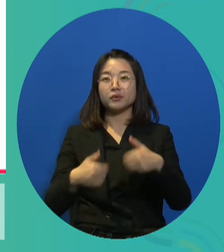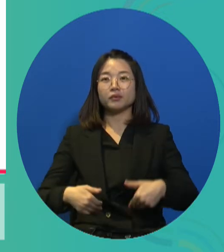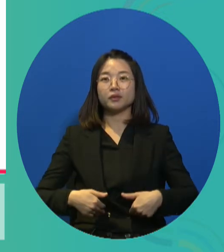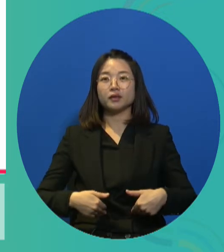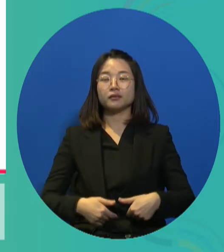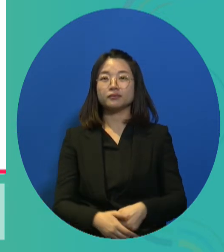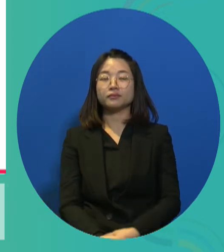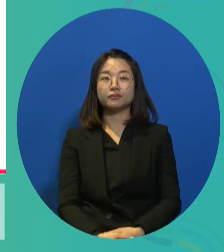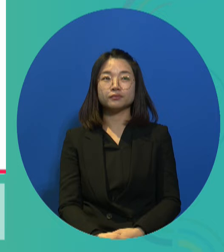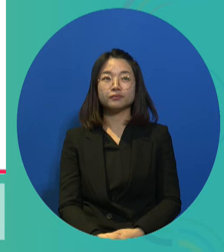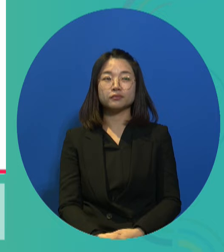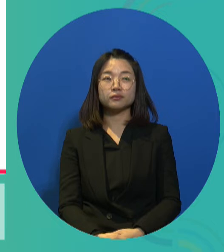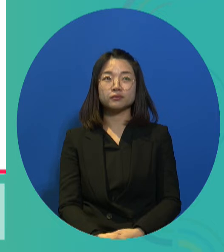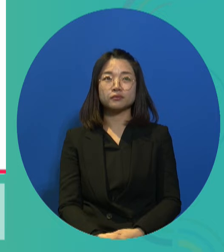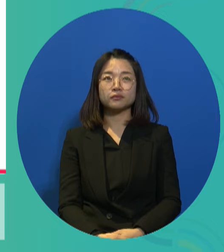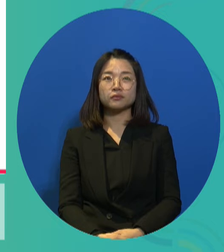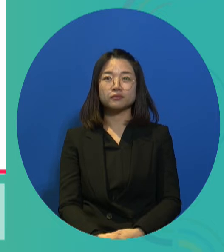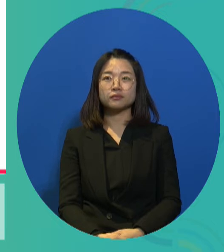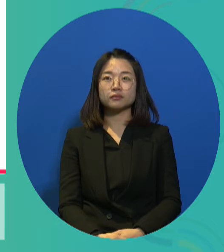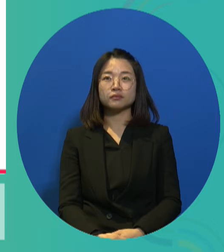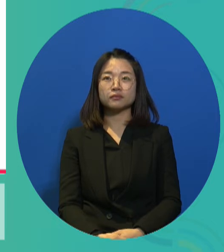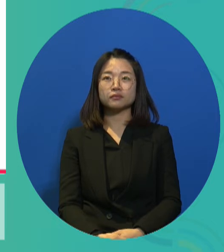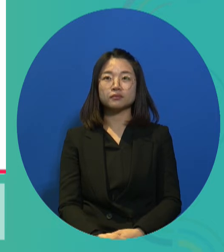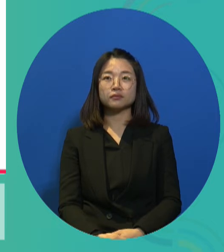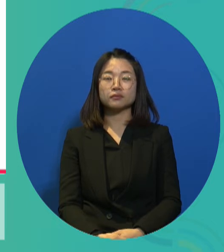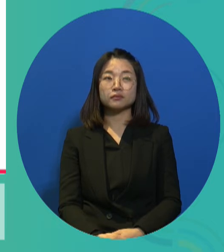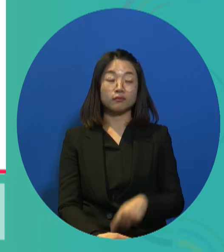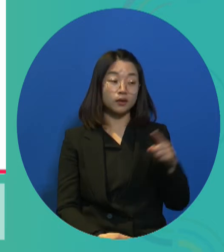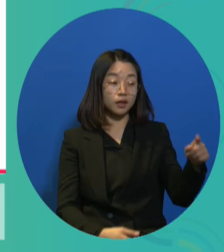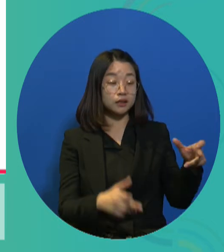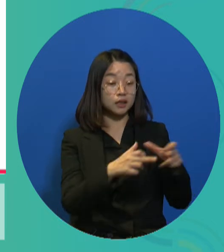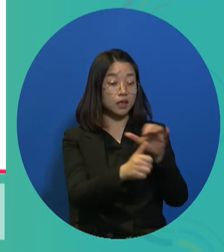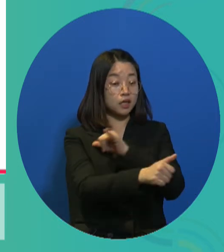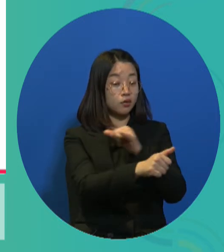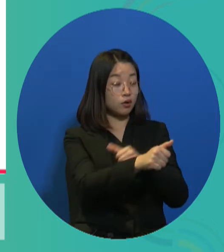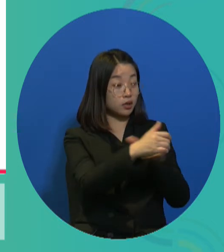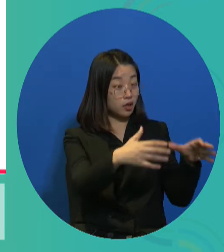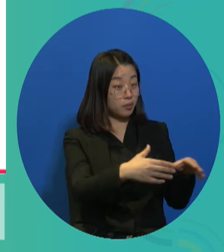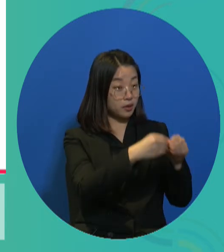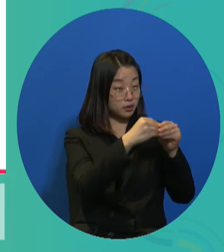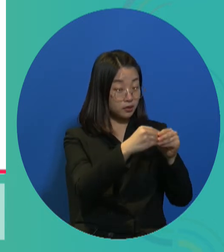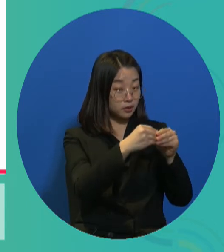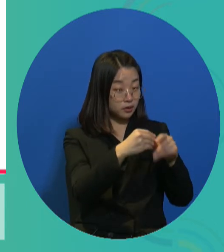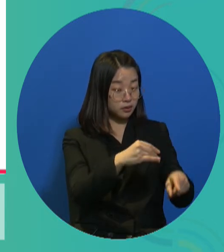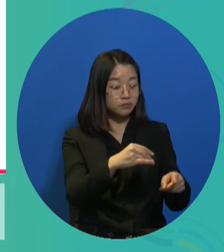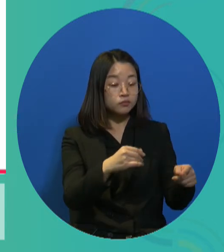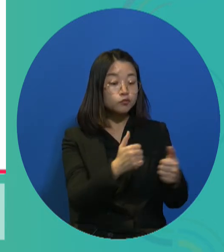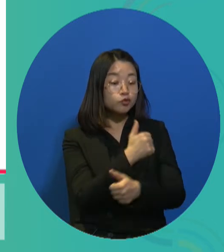Also, the committee can provide some clarification and interpretation of the convention